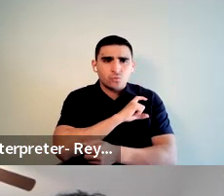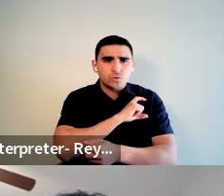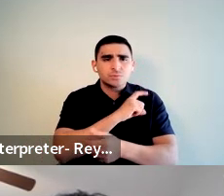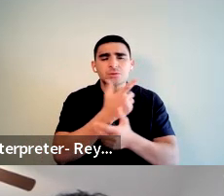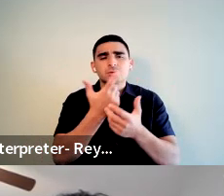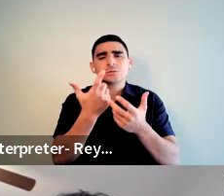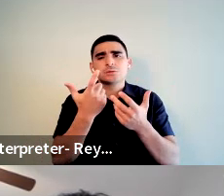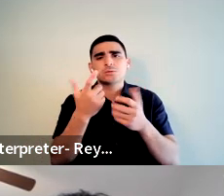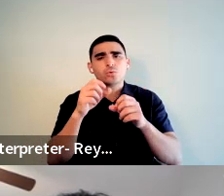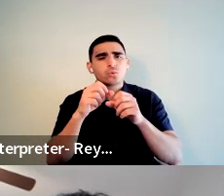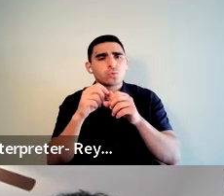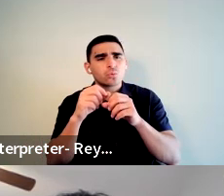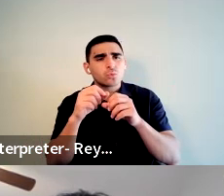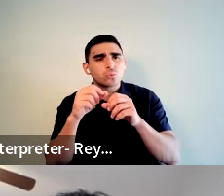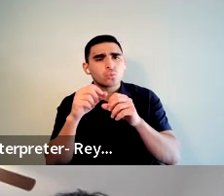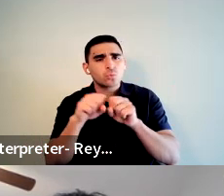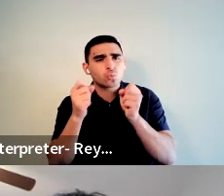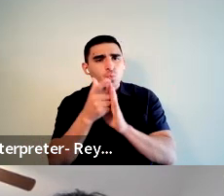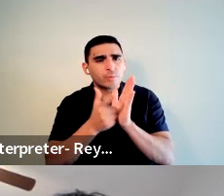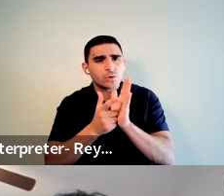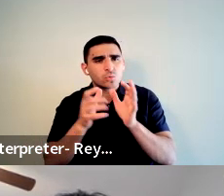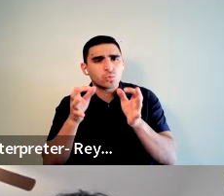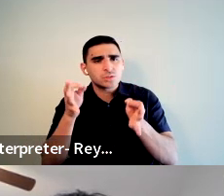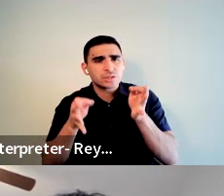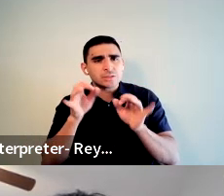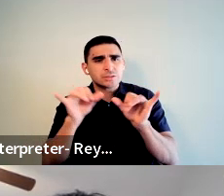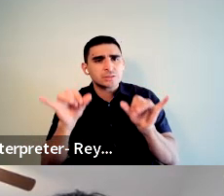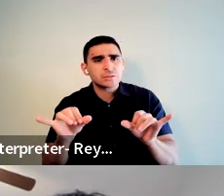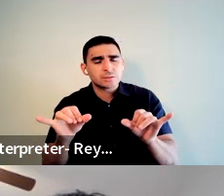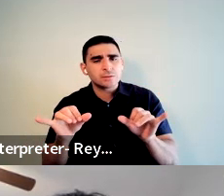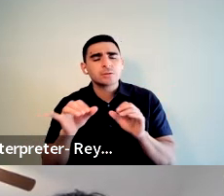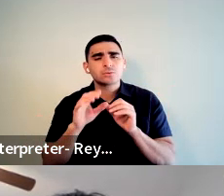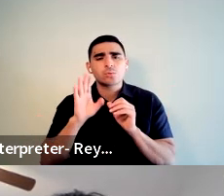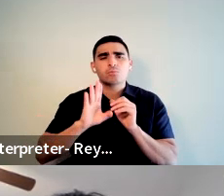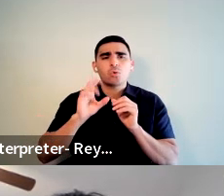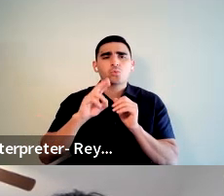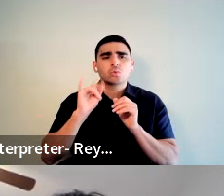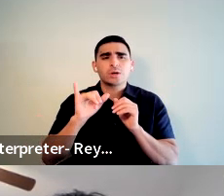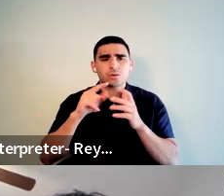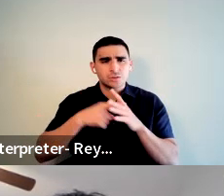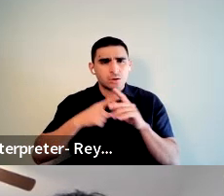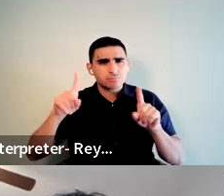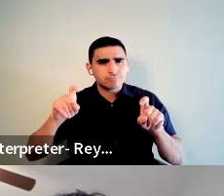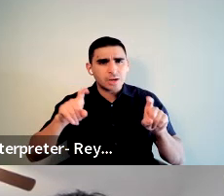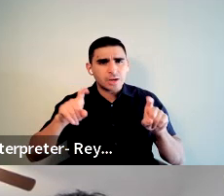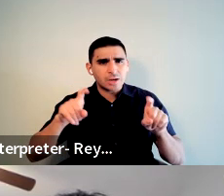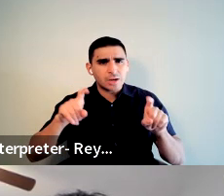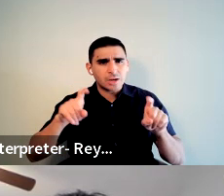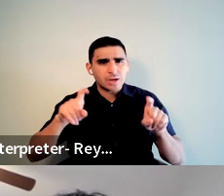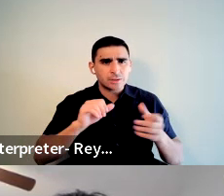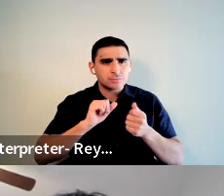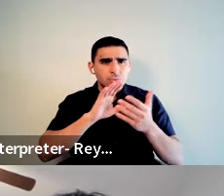the co-responder team through Boulder County has been able to start piloting that approach. And so there's a